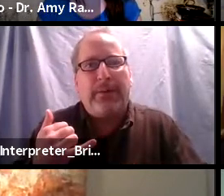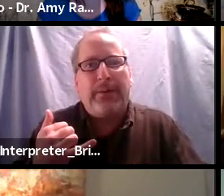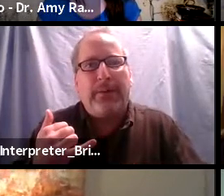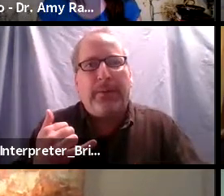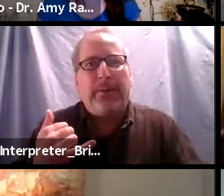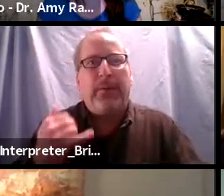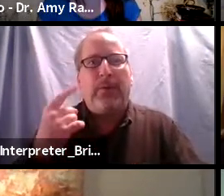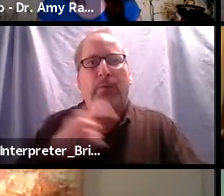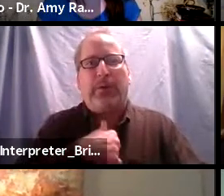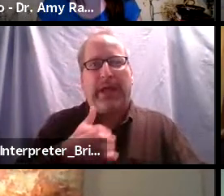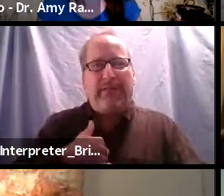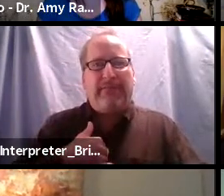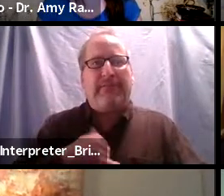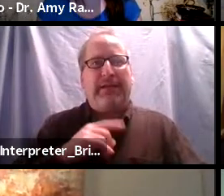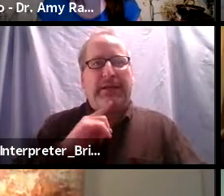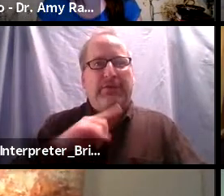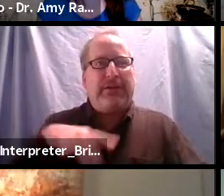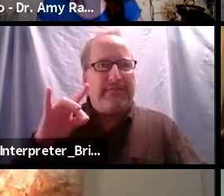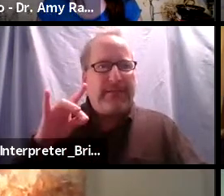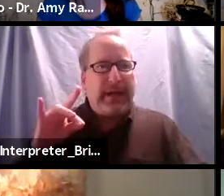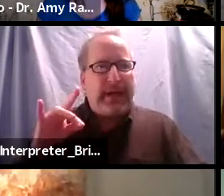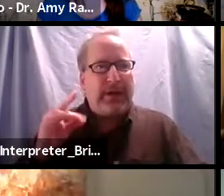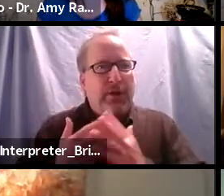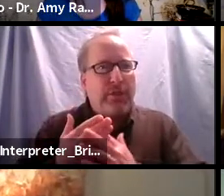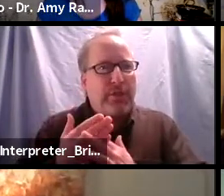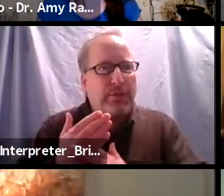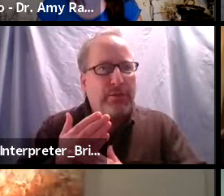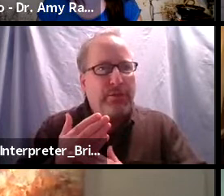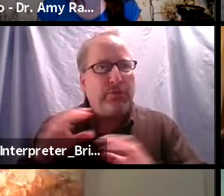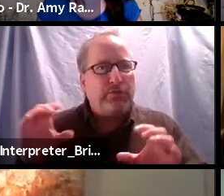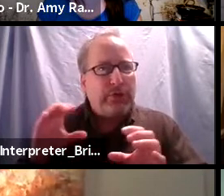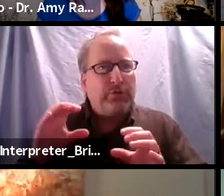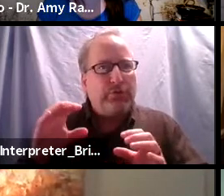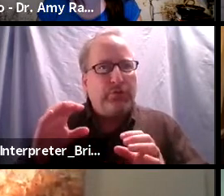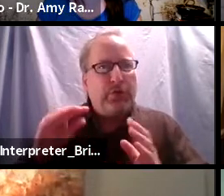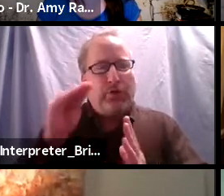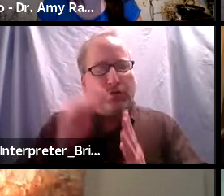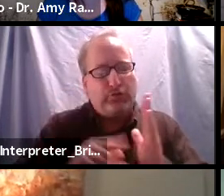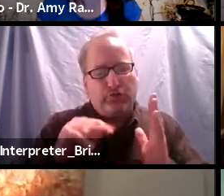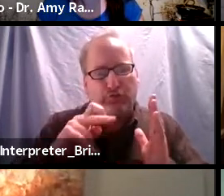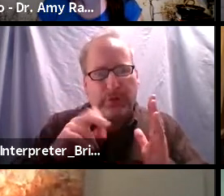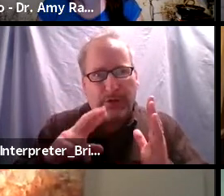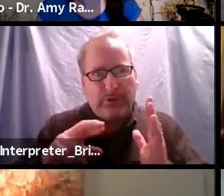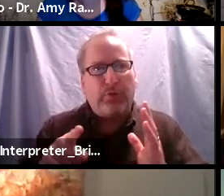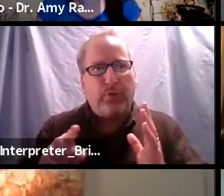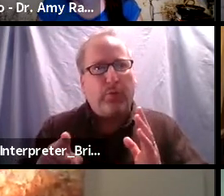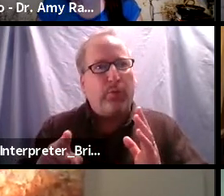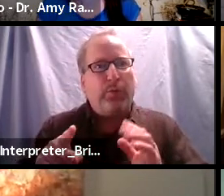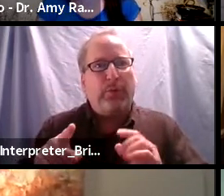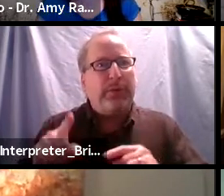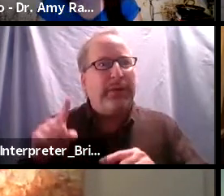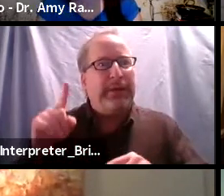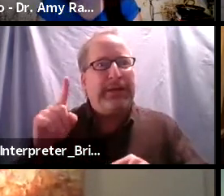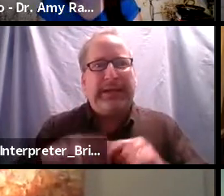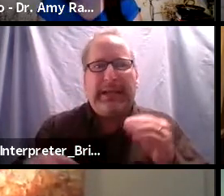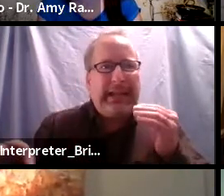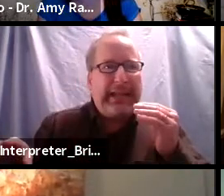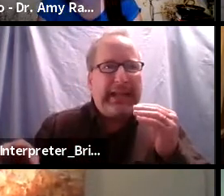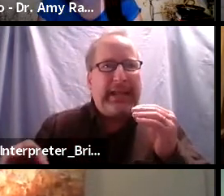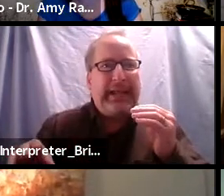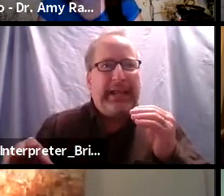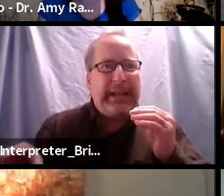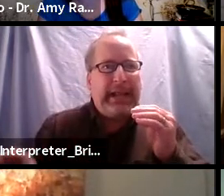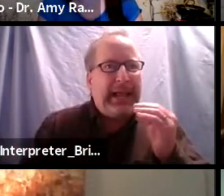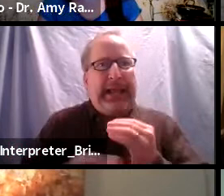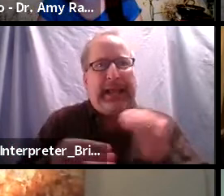that we actually have found, and it's through trying to do trackers in other capacities, you can't add multiple